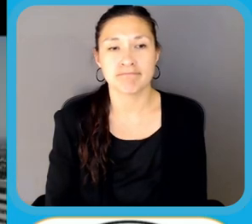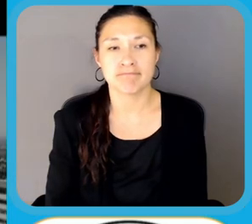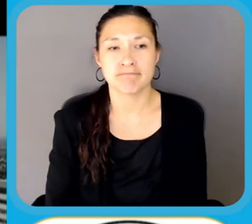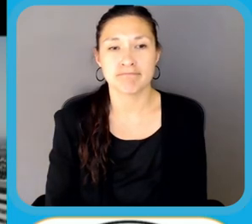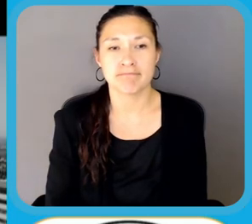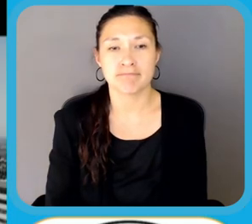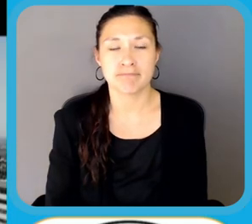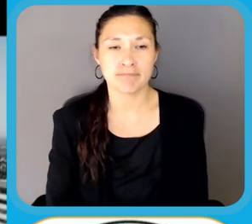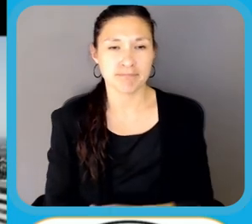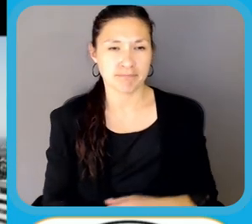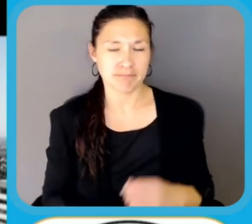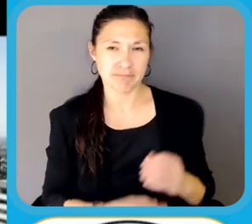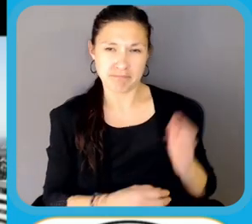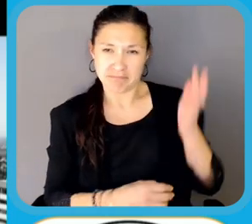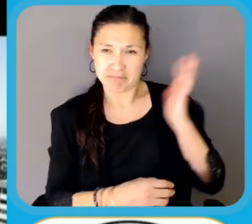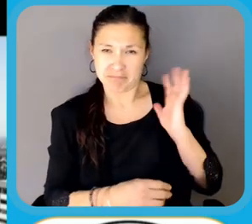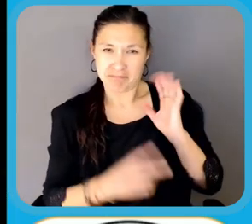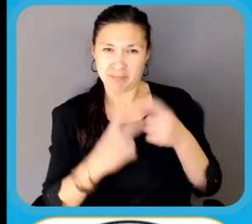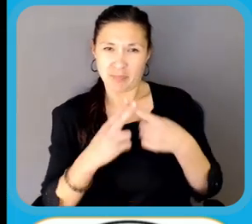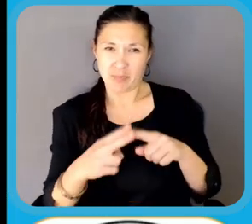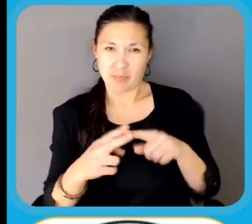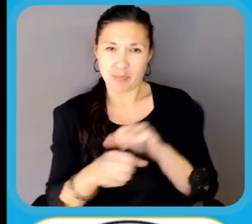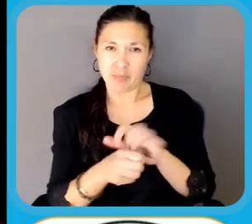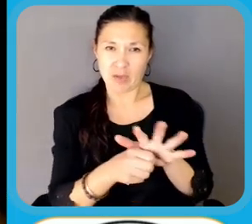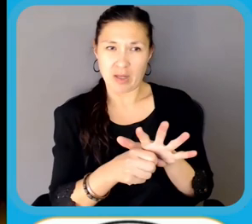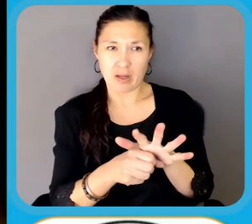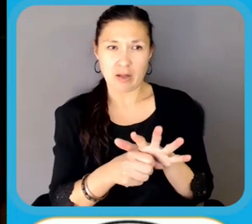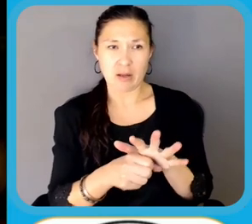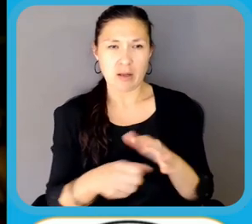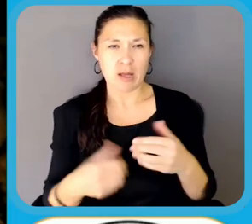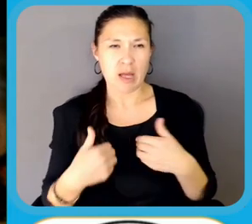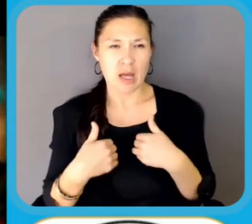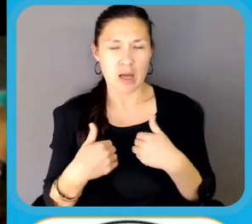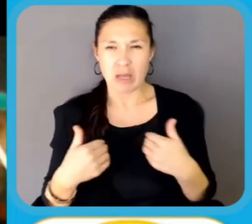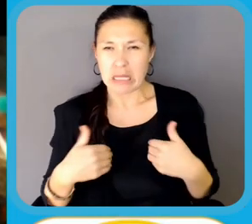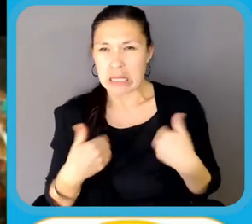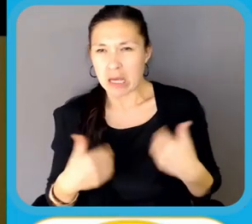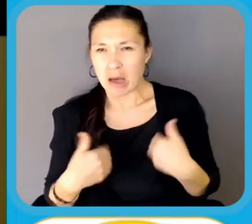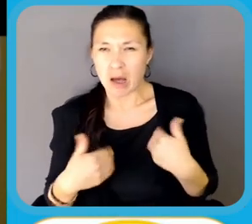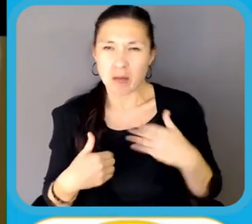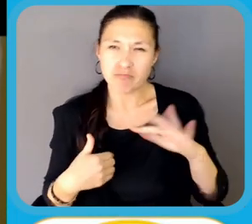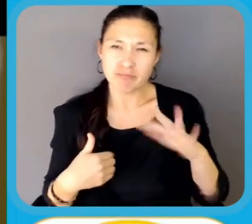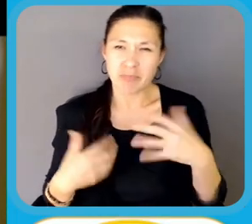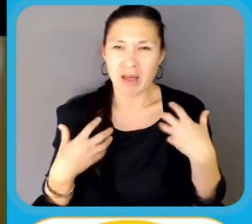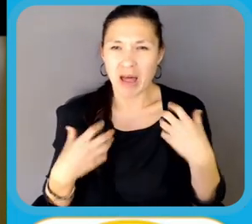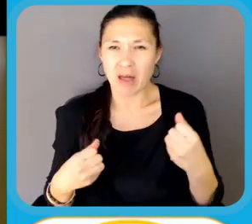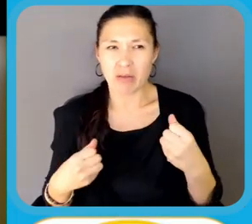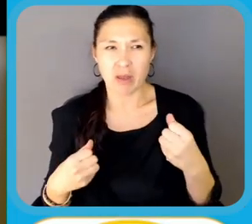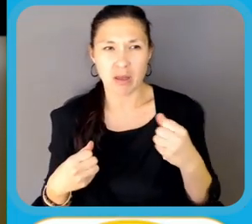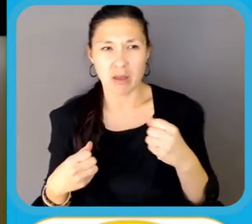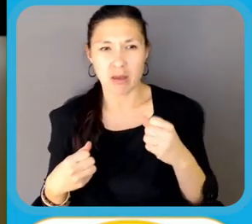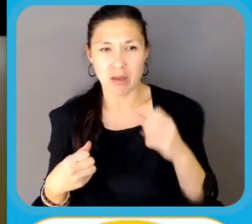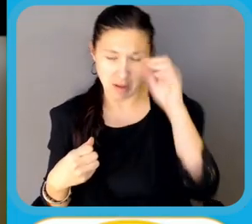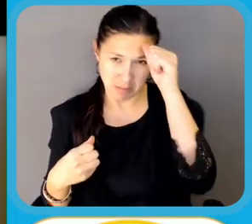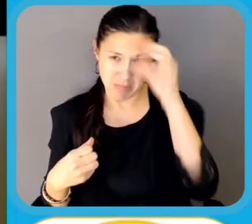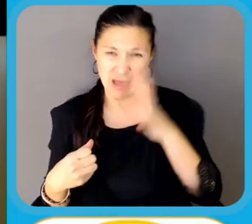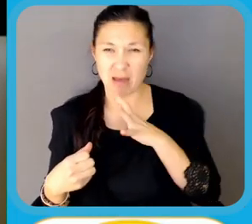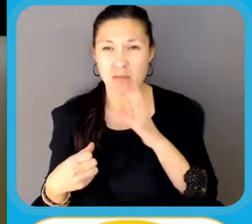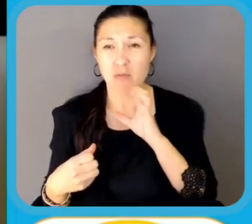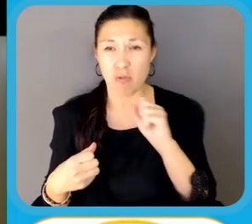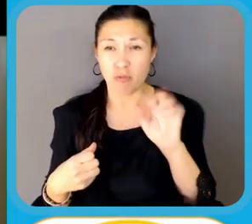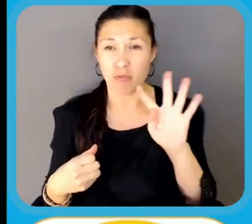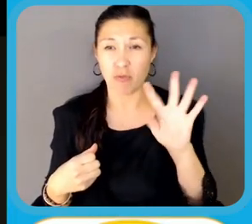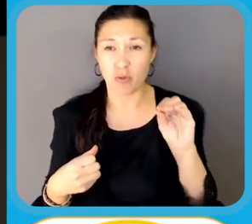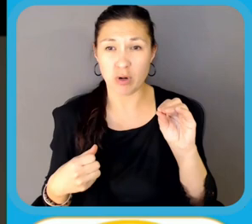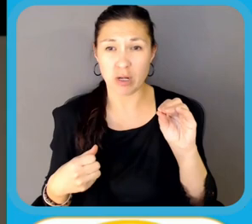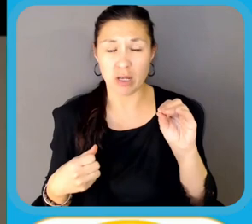Back at the beginning of the COVID pandemic, we had a young, relatively healthy 40-year-old man who I got called to go